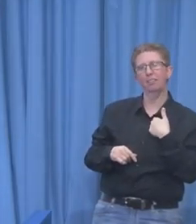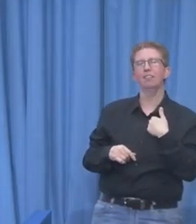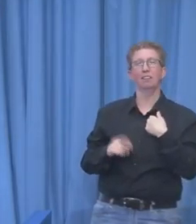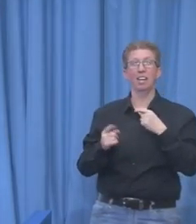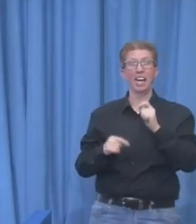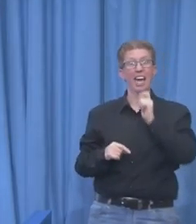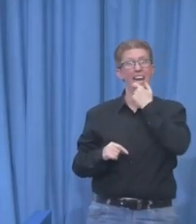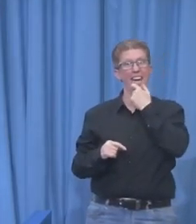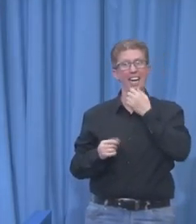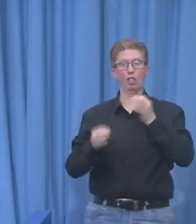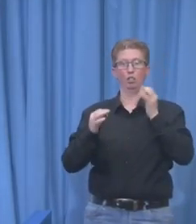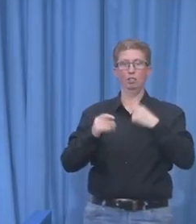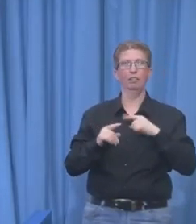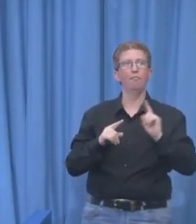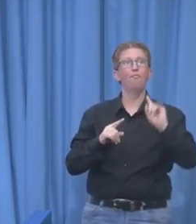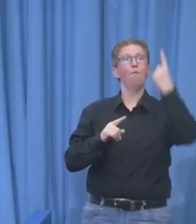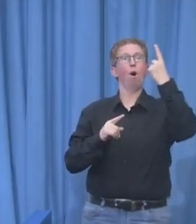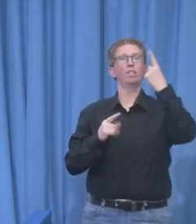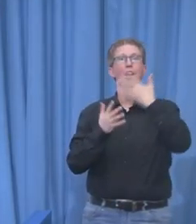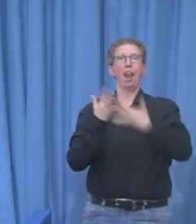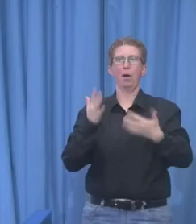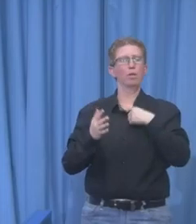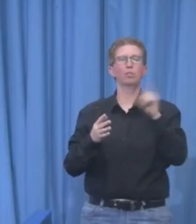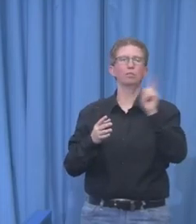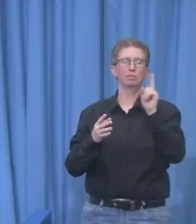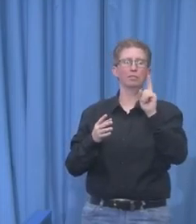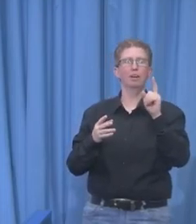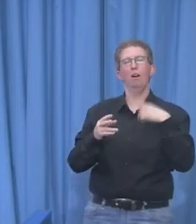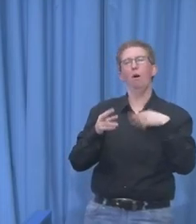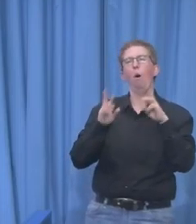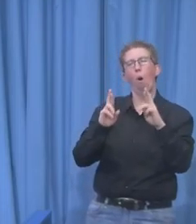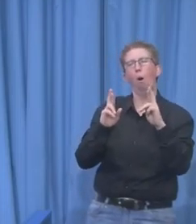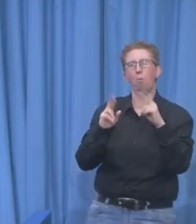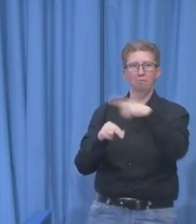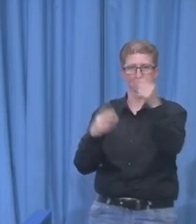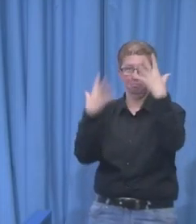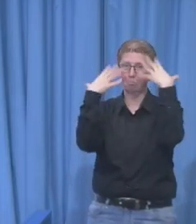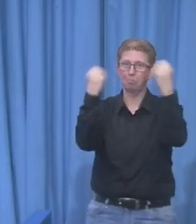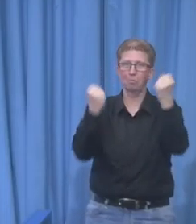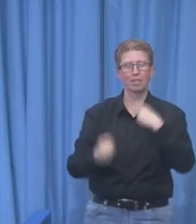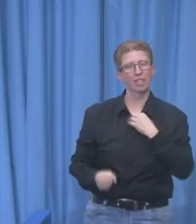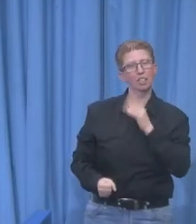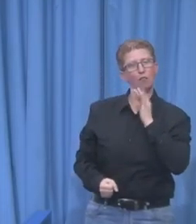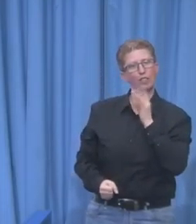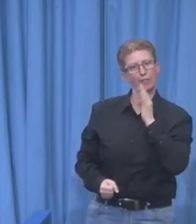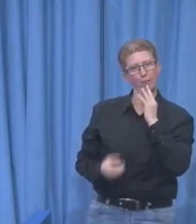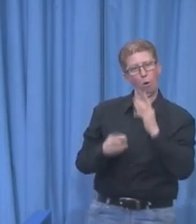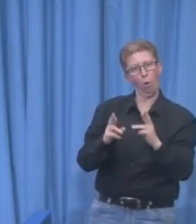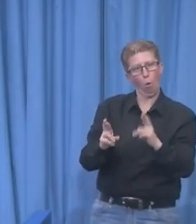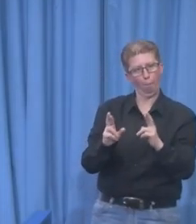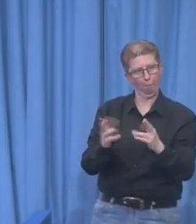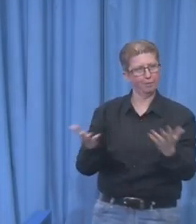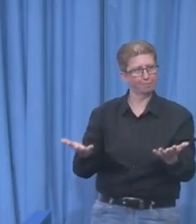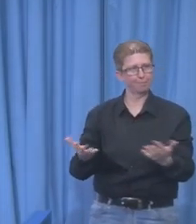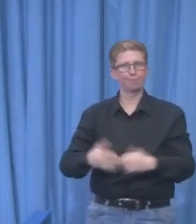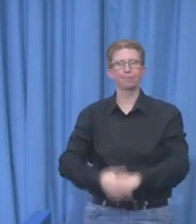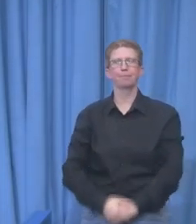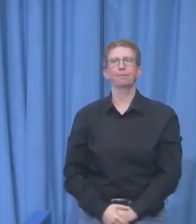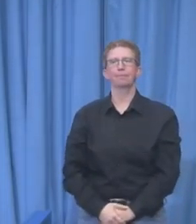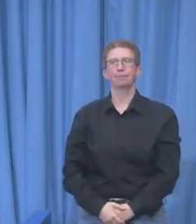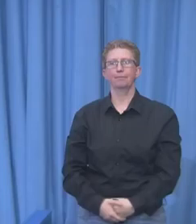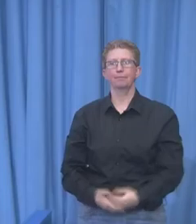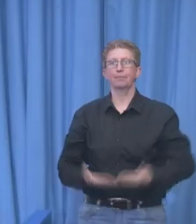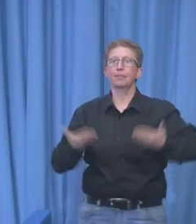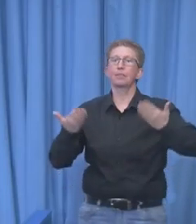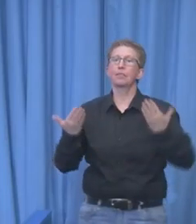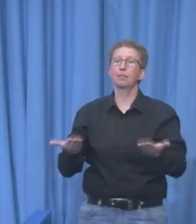are here today to talk about internship. The topic is the power of internships and summer jobs for